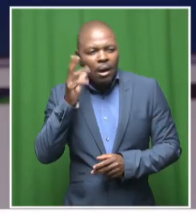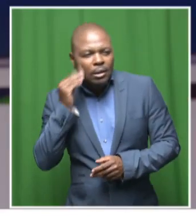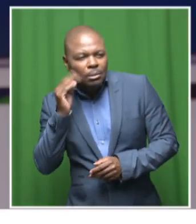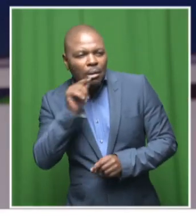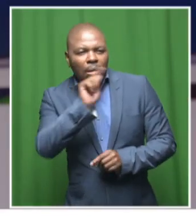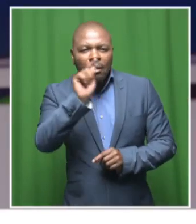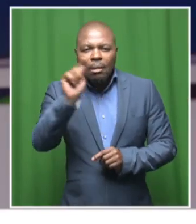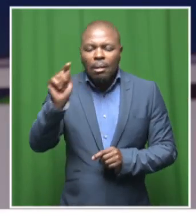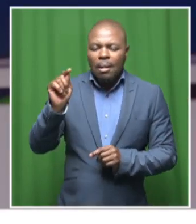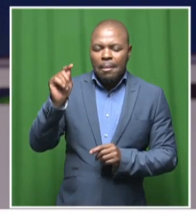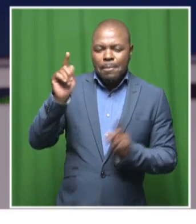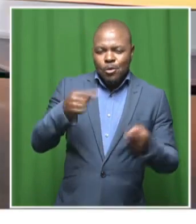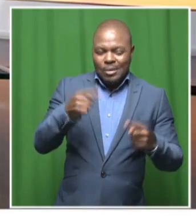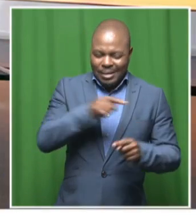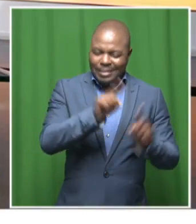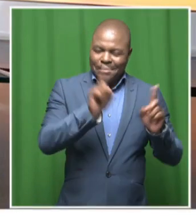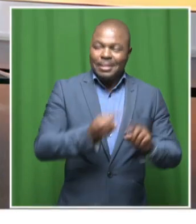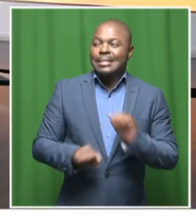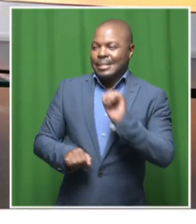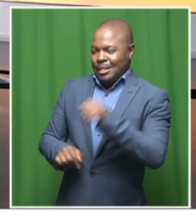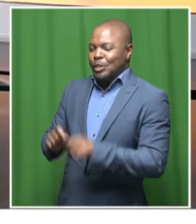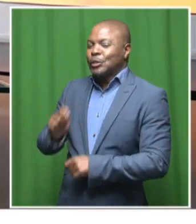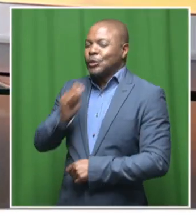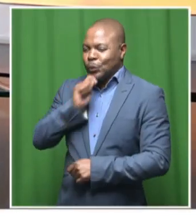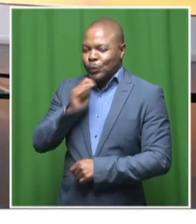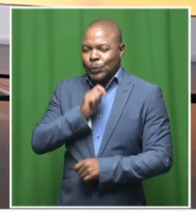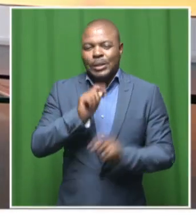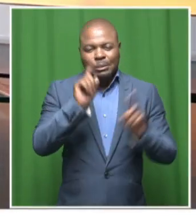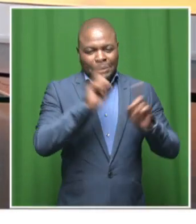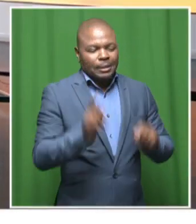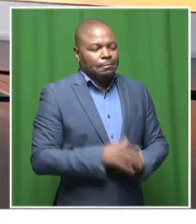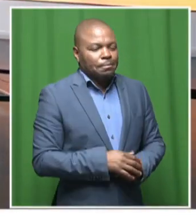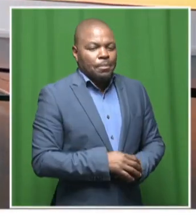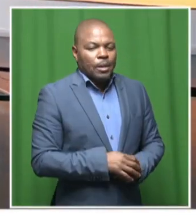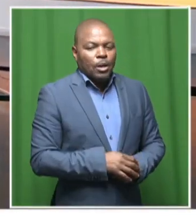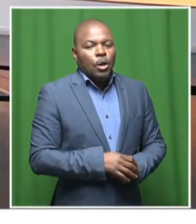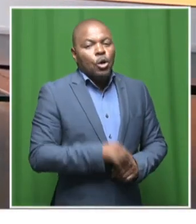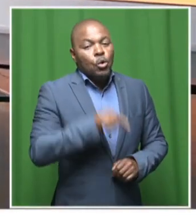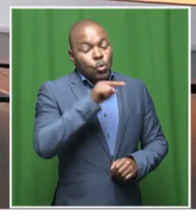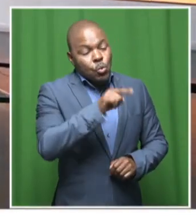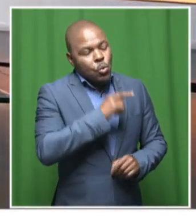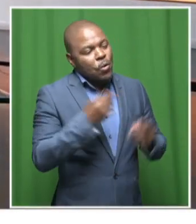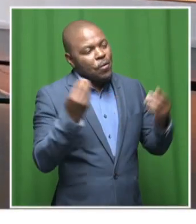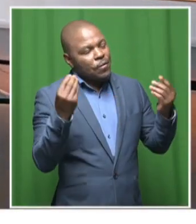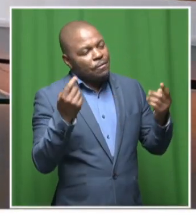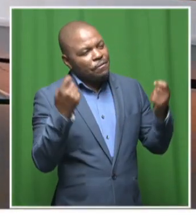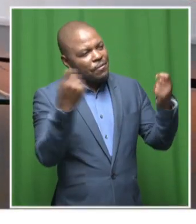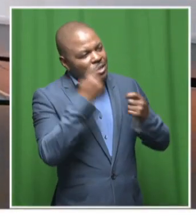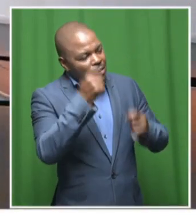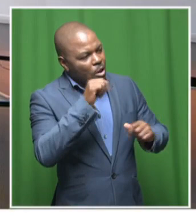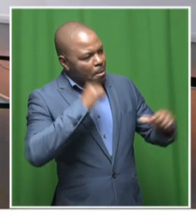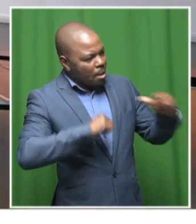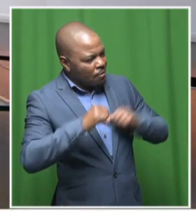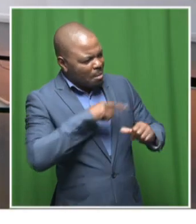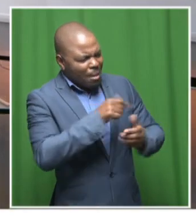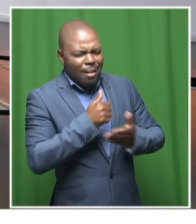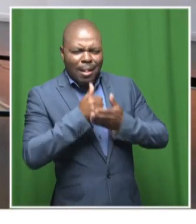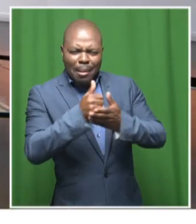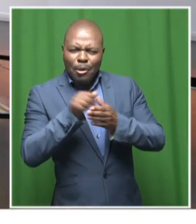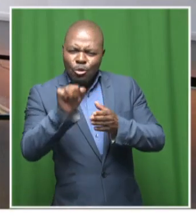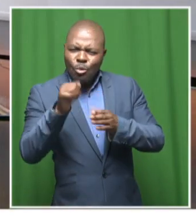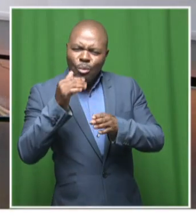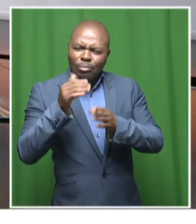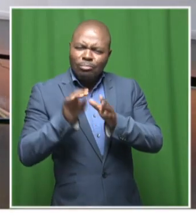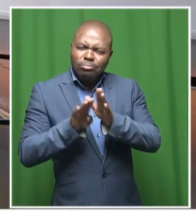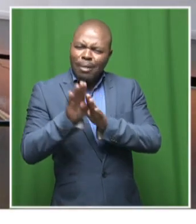me. It certainly is special. Yes. And what does performing at such festivals do for your own career, for your own growth? I mean, you